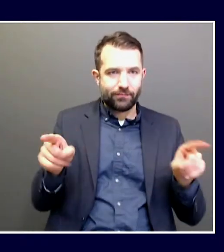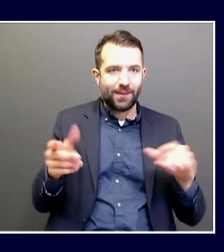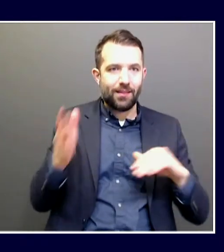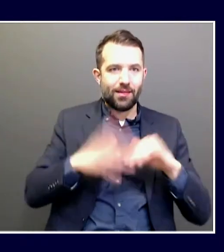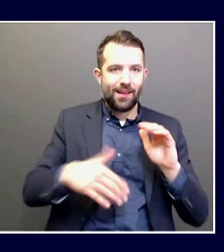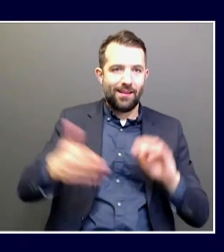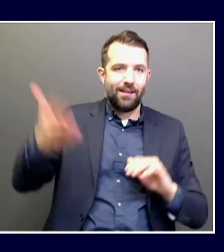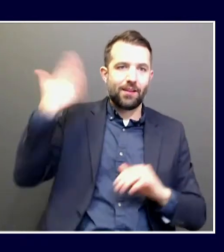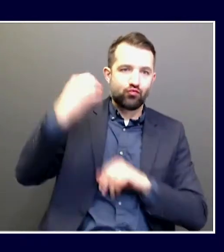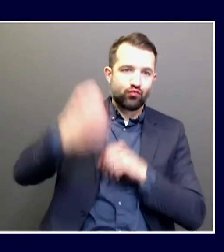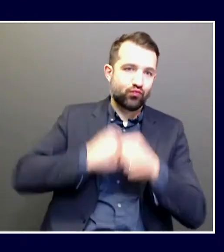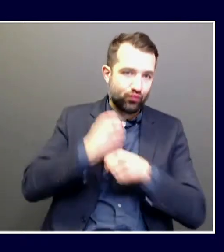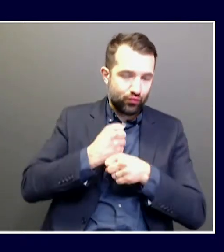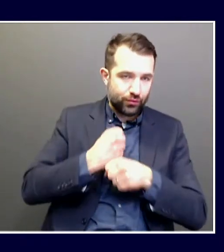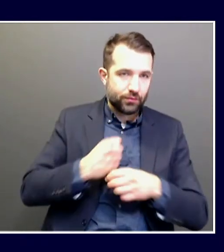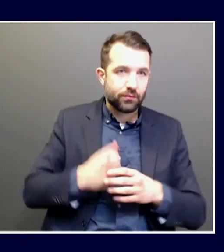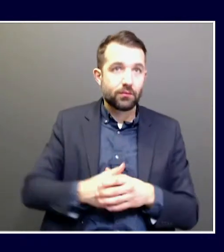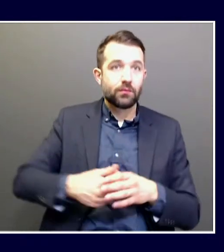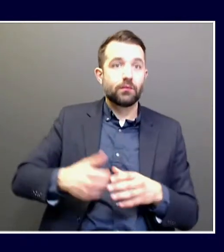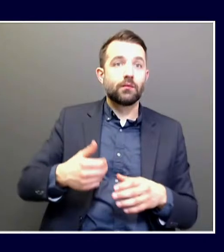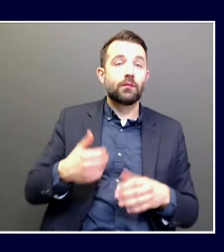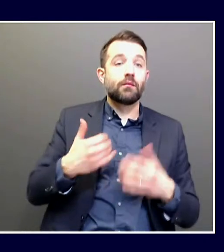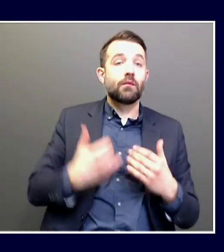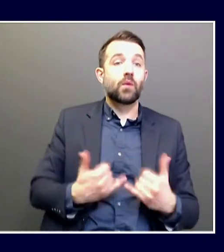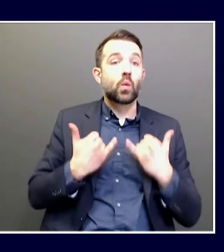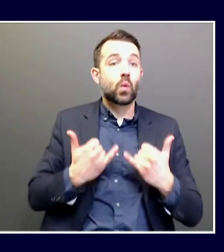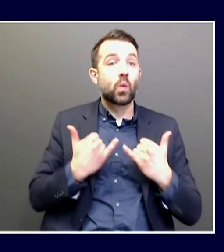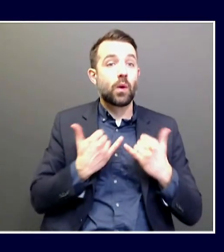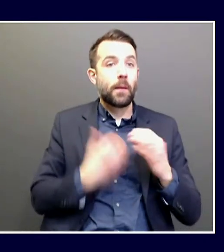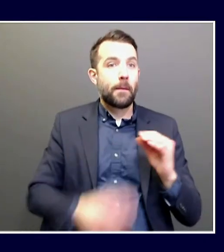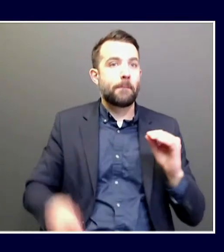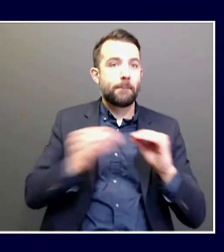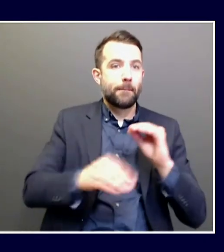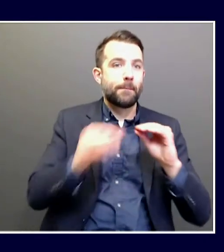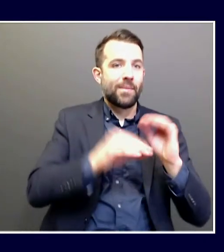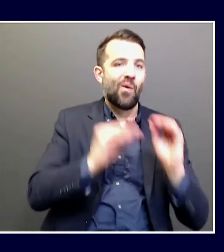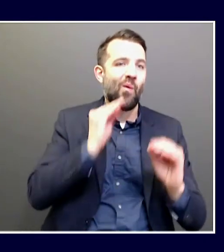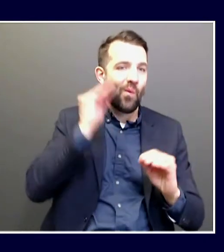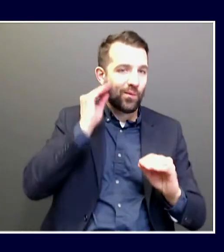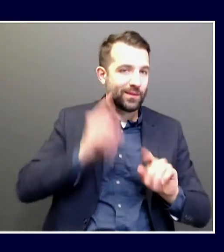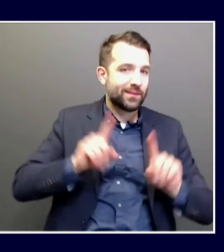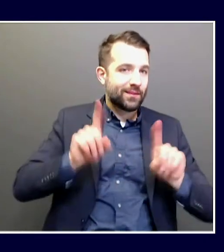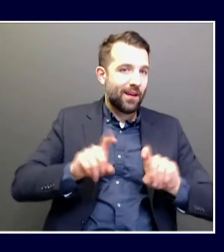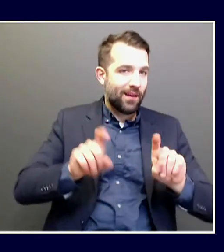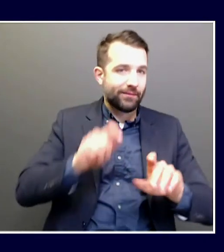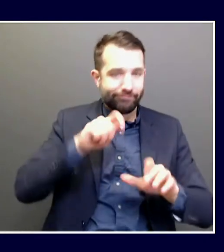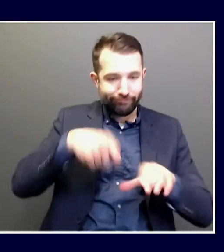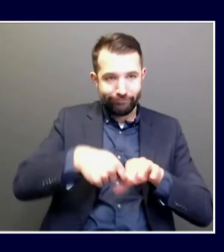or it undercounts those data, doesn't skew them. It also, with some folks who are